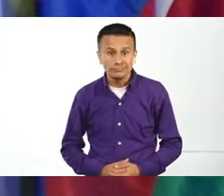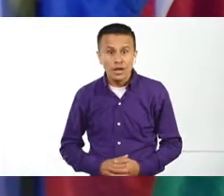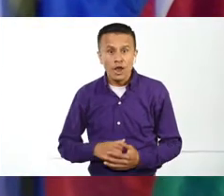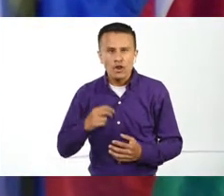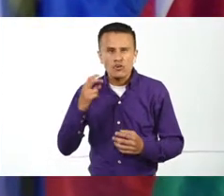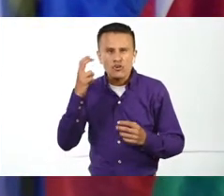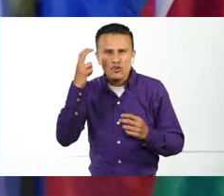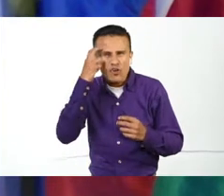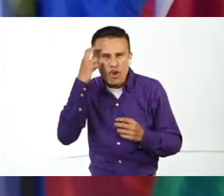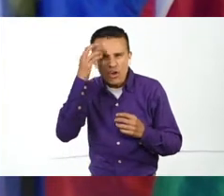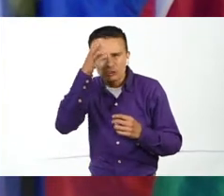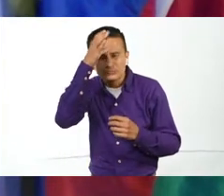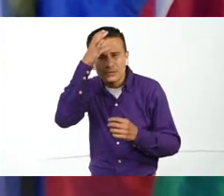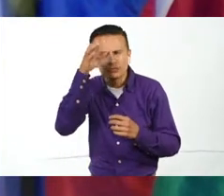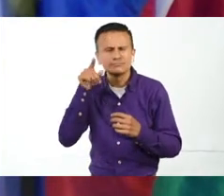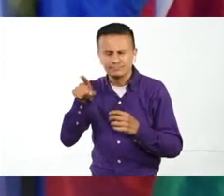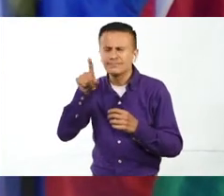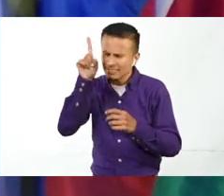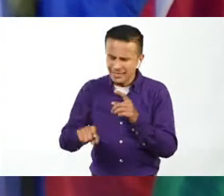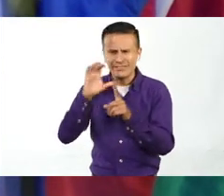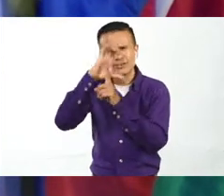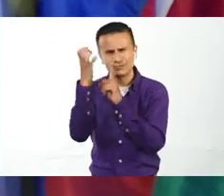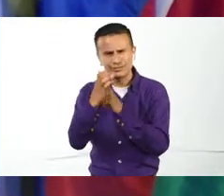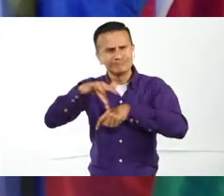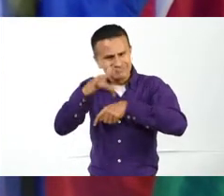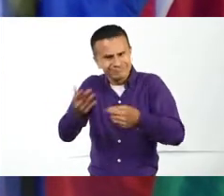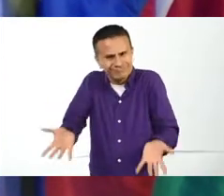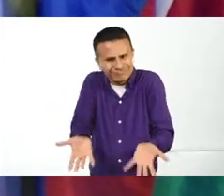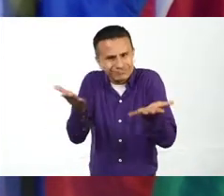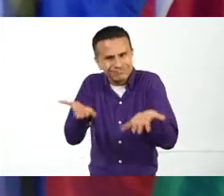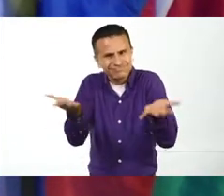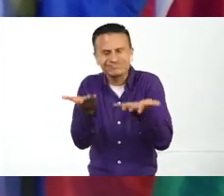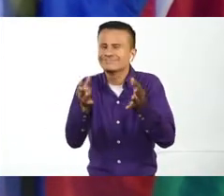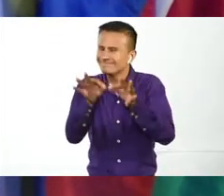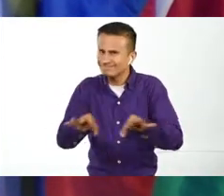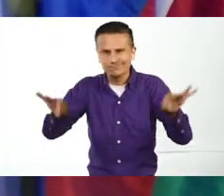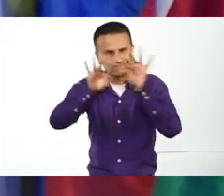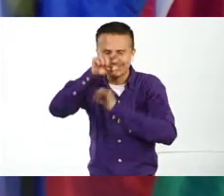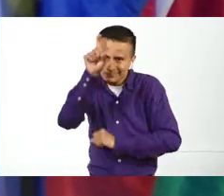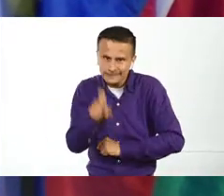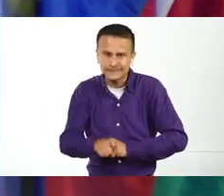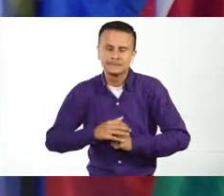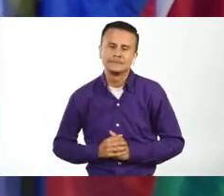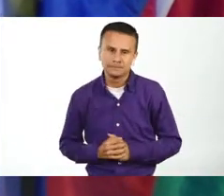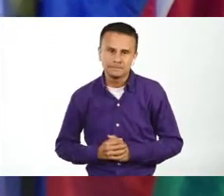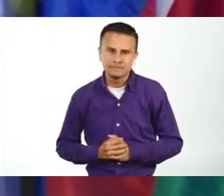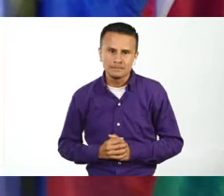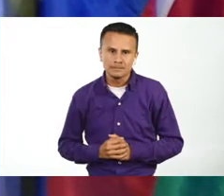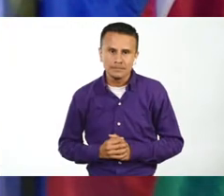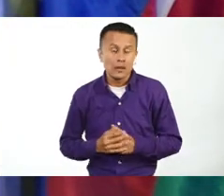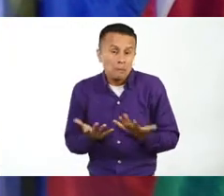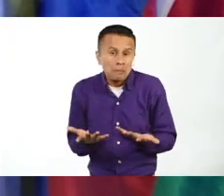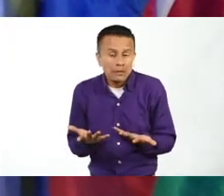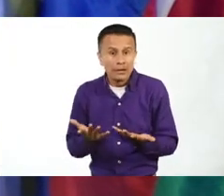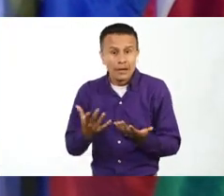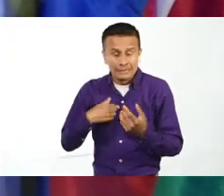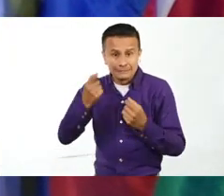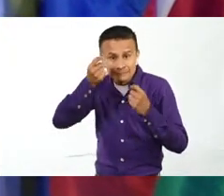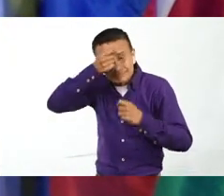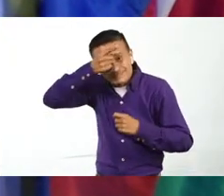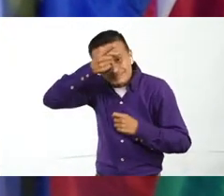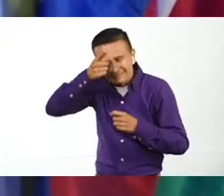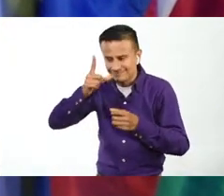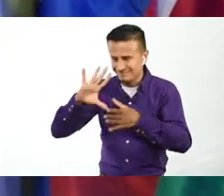I think, generate more knowledge on our culture, on our society, to get best understanding